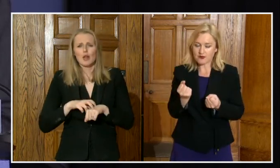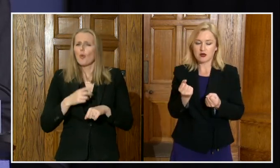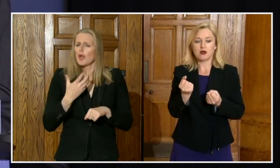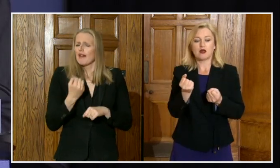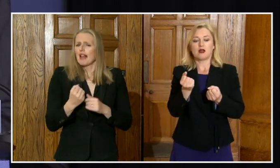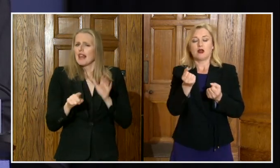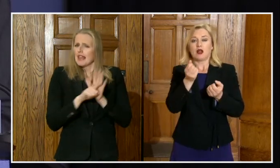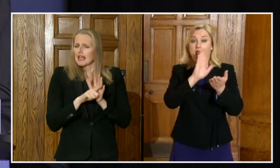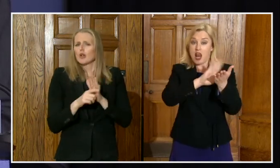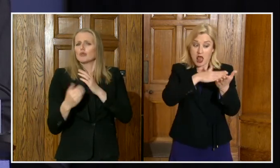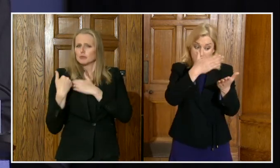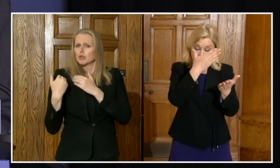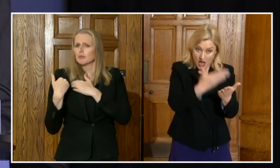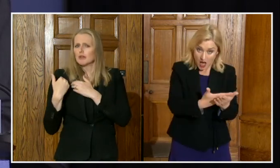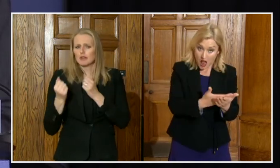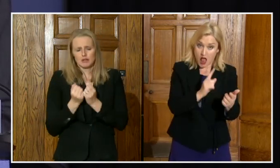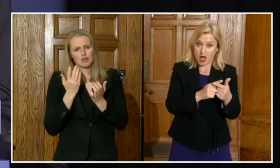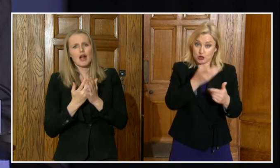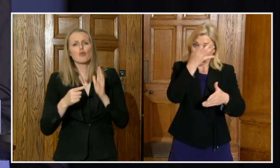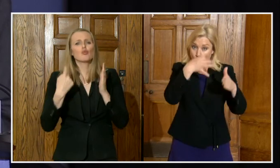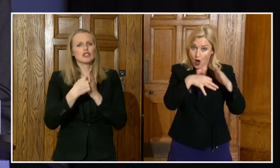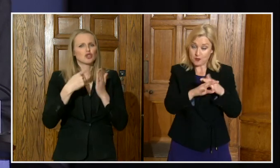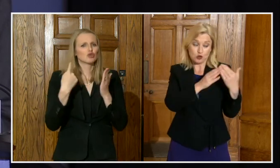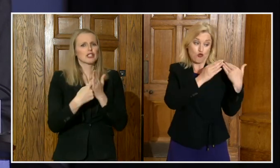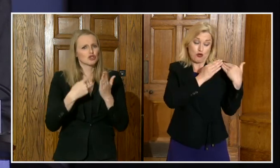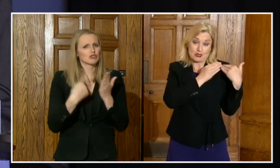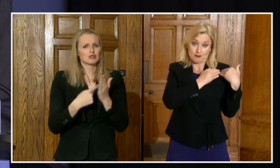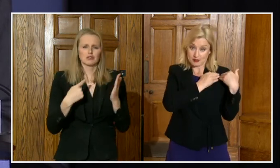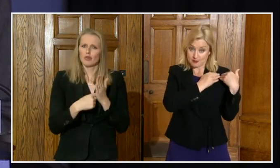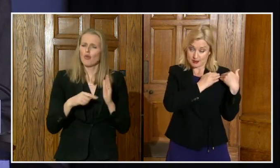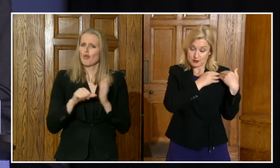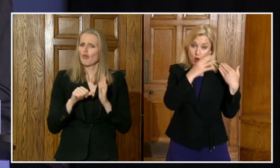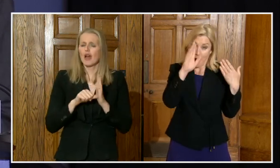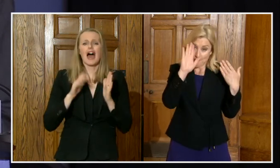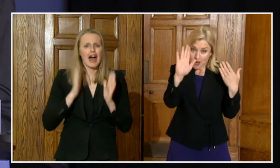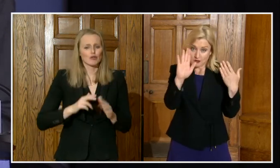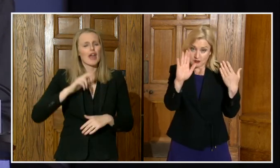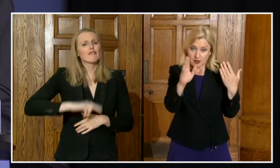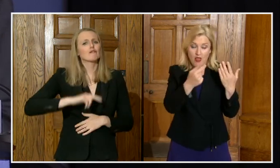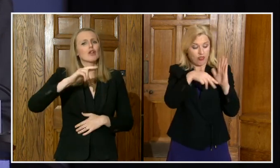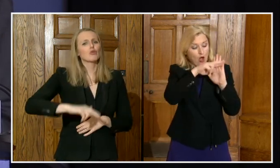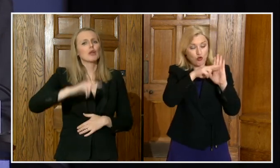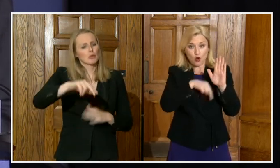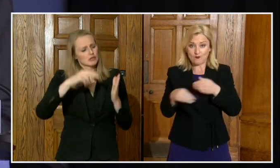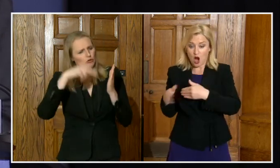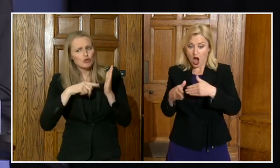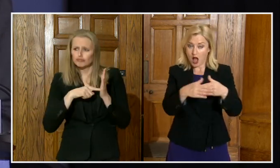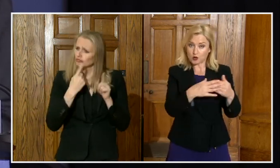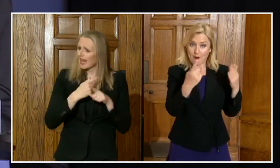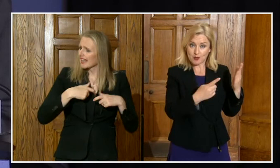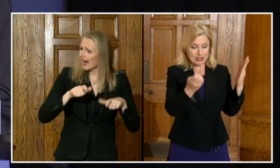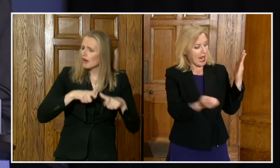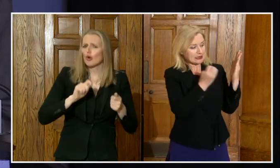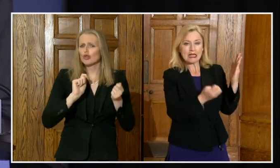to review those measures on a 3-weekly basis. That's right and proper because they are